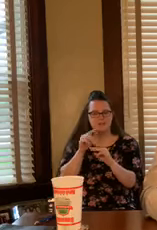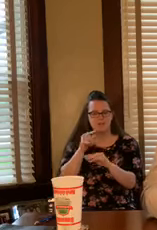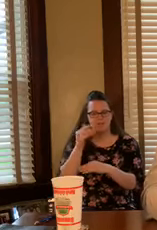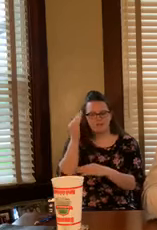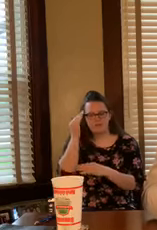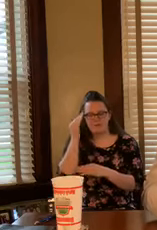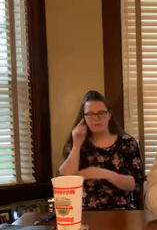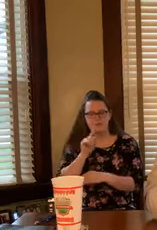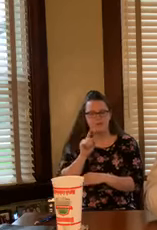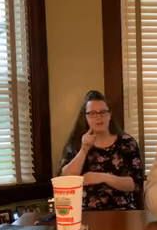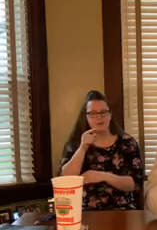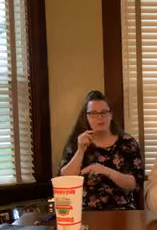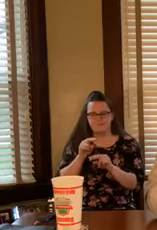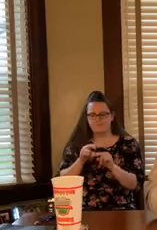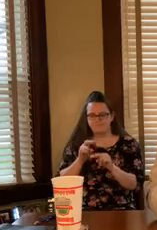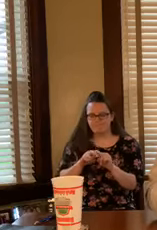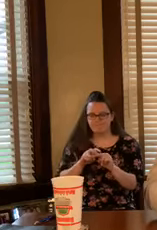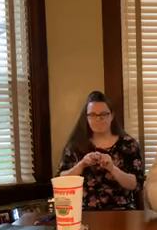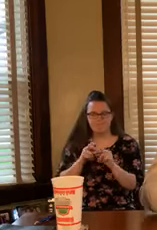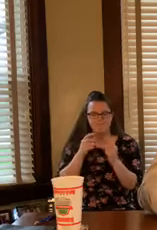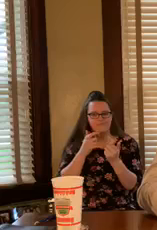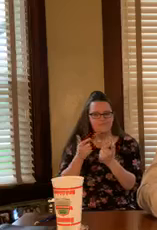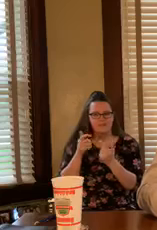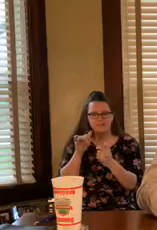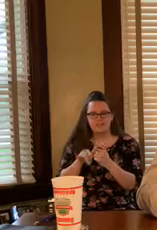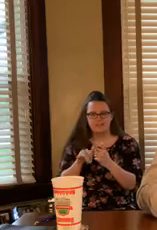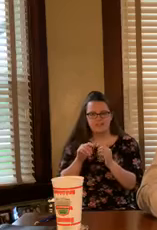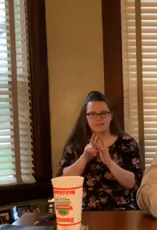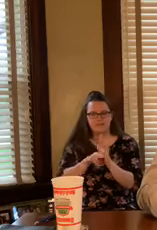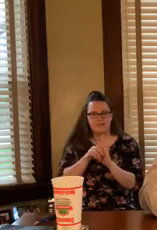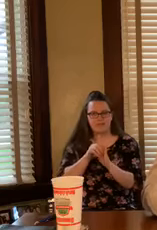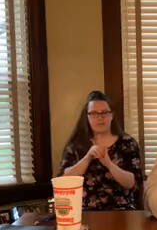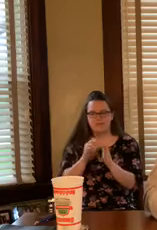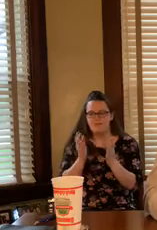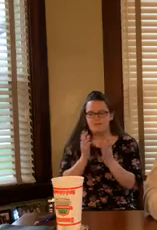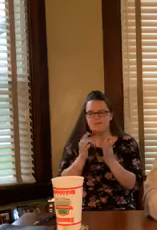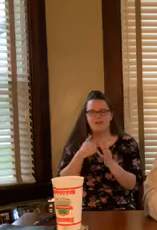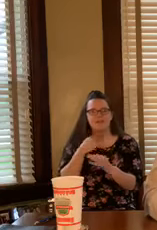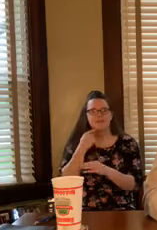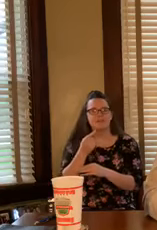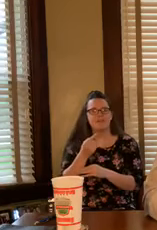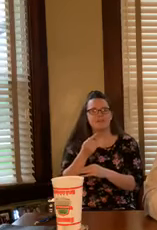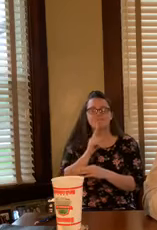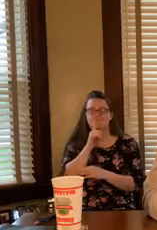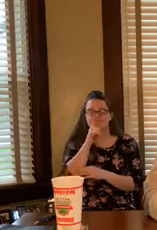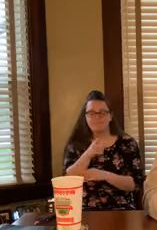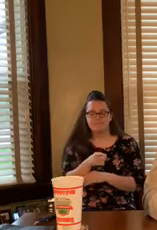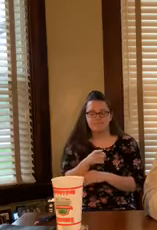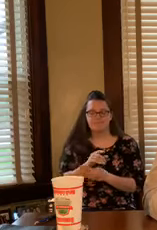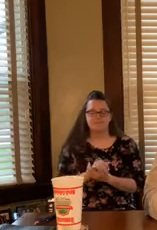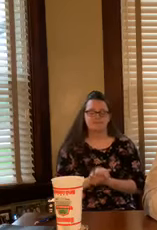you sit right now watching this video that what I'm telling you is the truth.